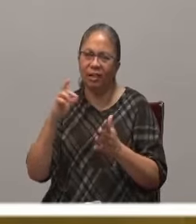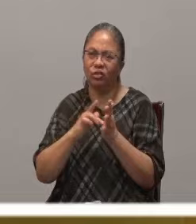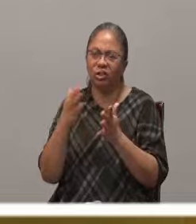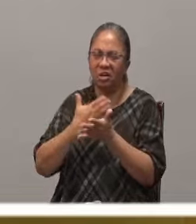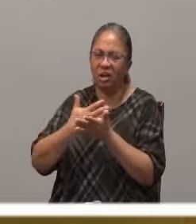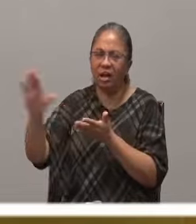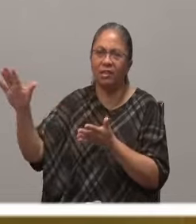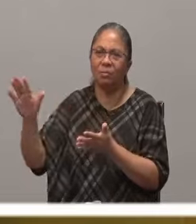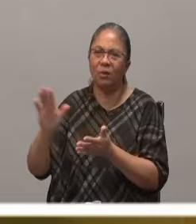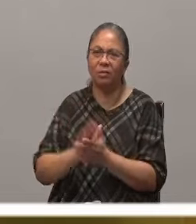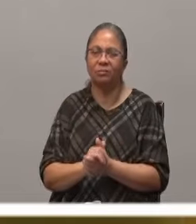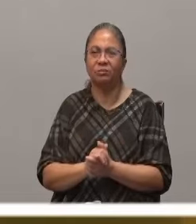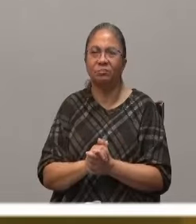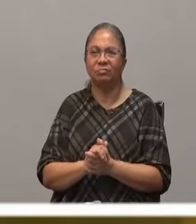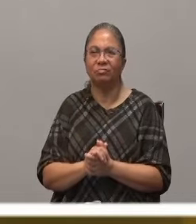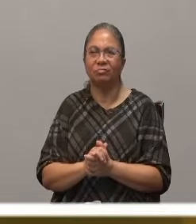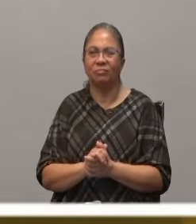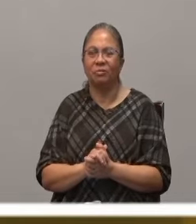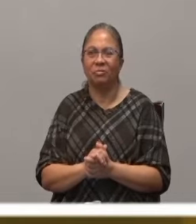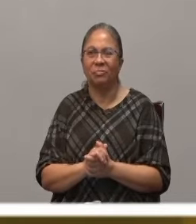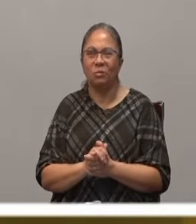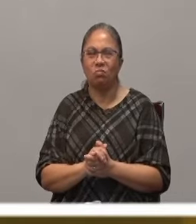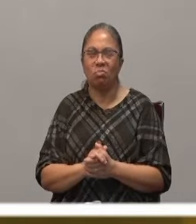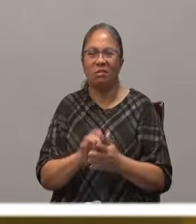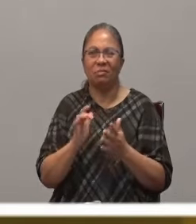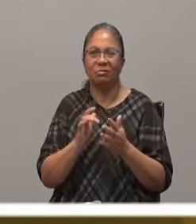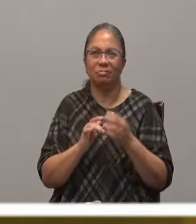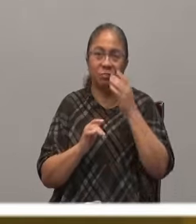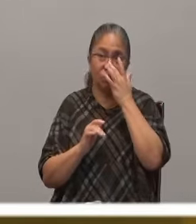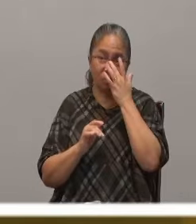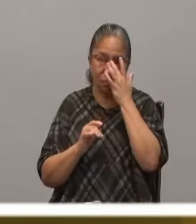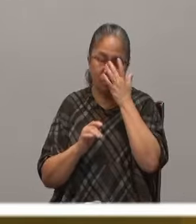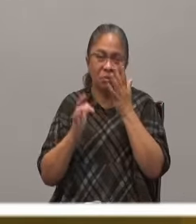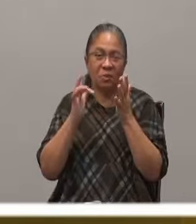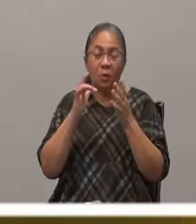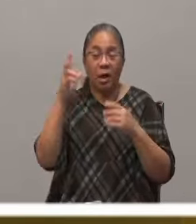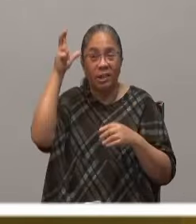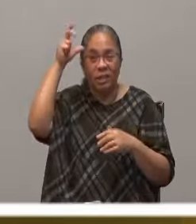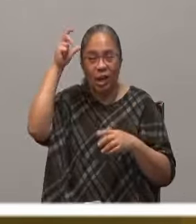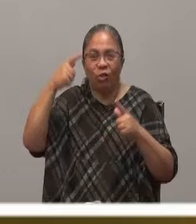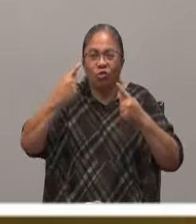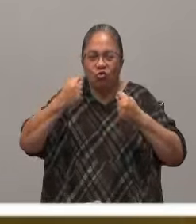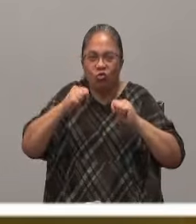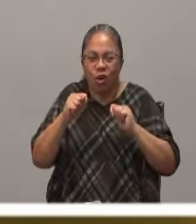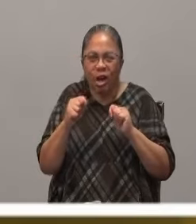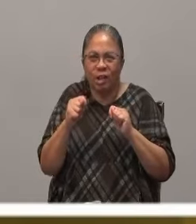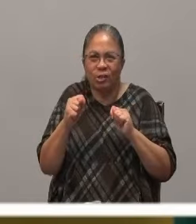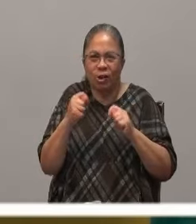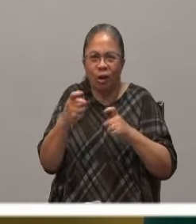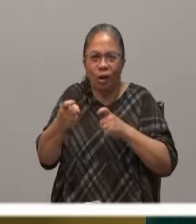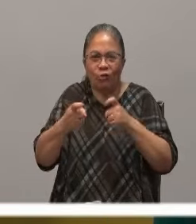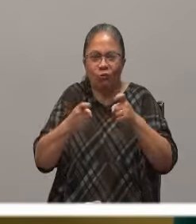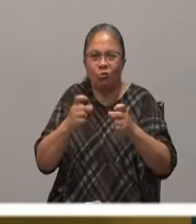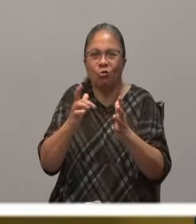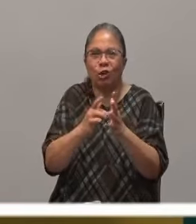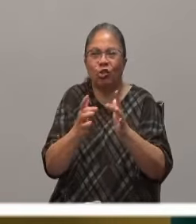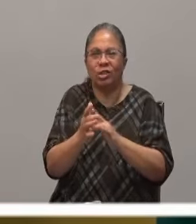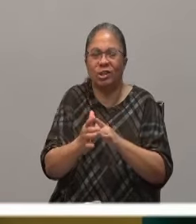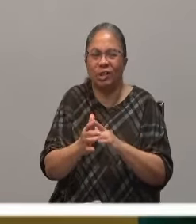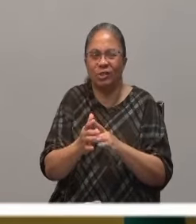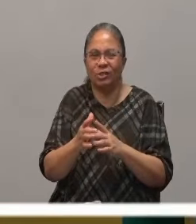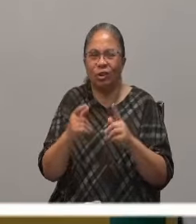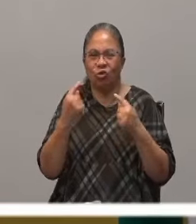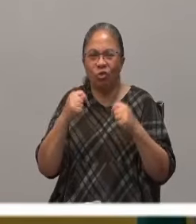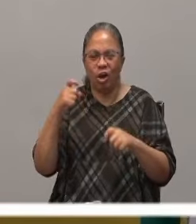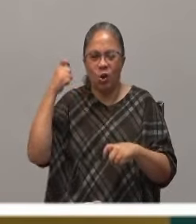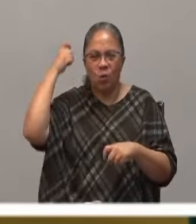The devil is actually trying to exorcise Jesus. He's trying to have power over Jesus by naming him as